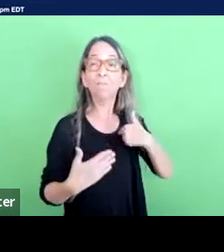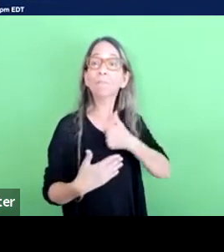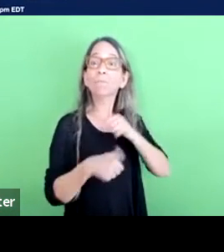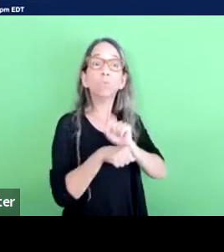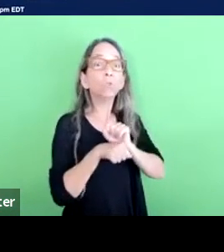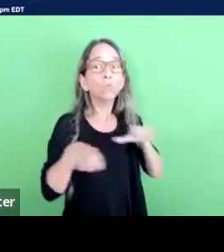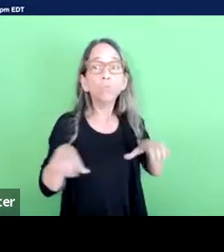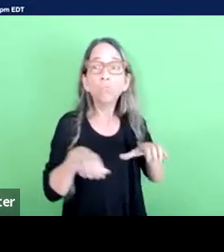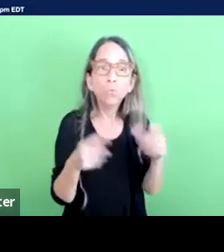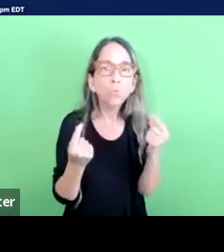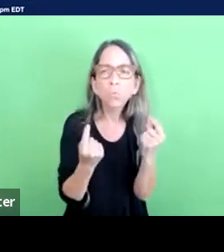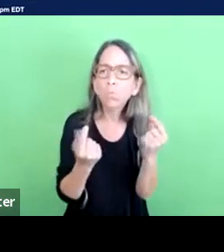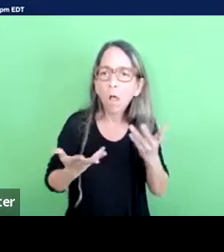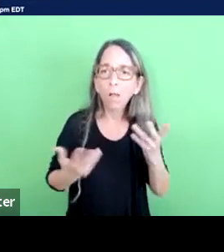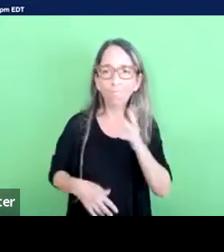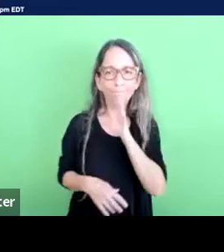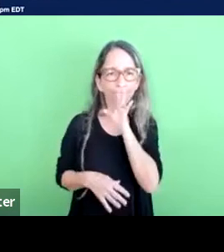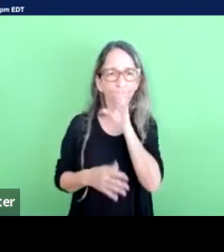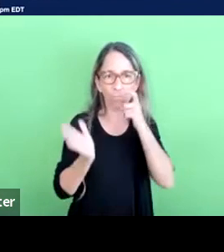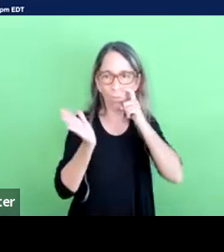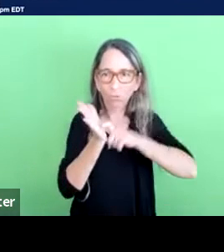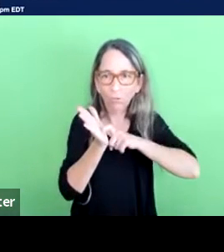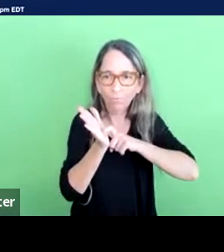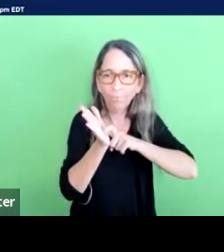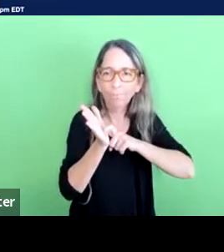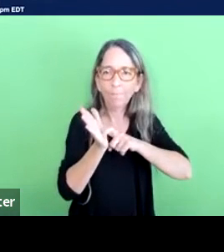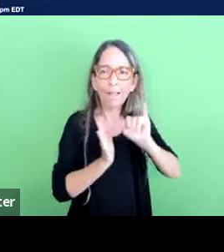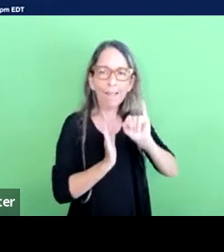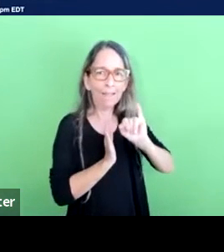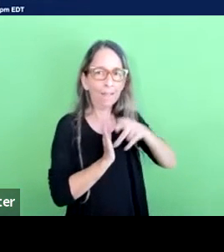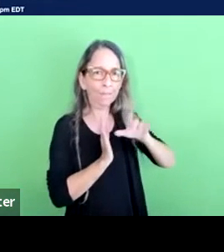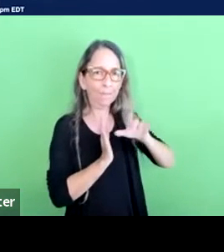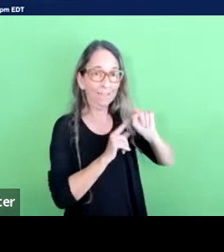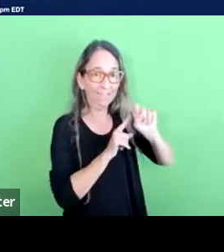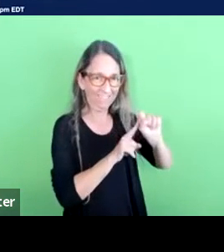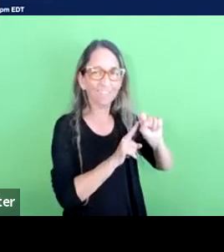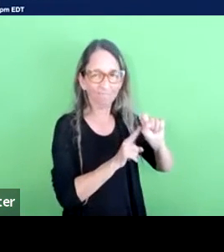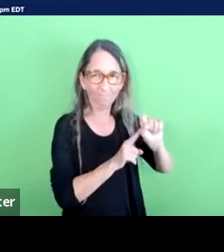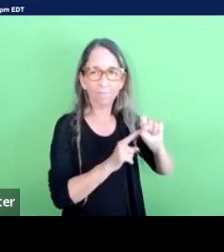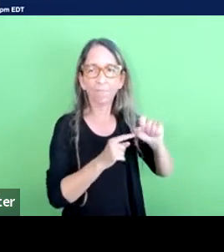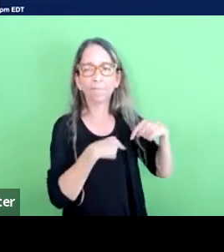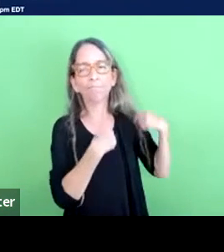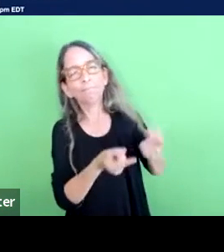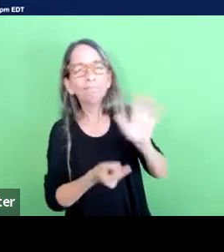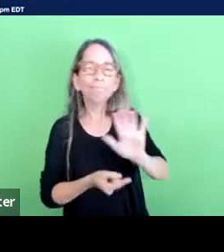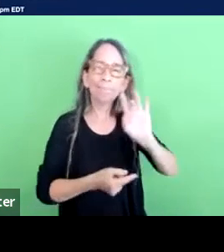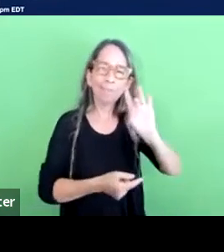speech recognition and IP-CTS for probably 8 or so years, since